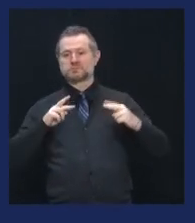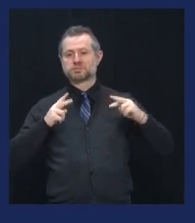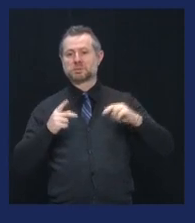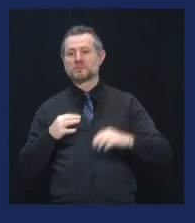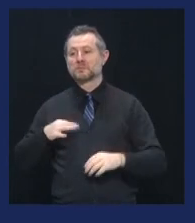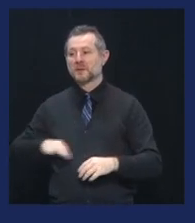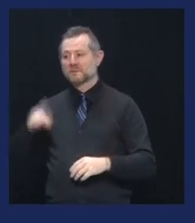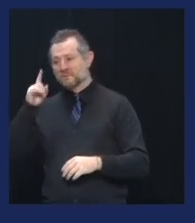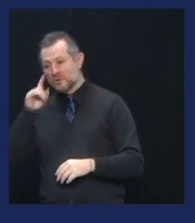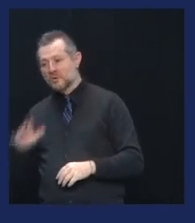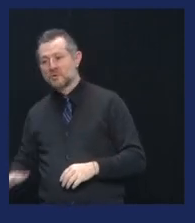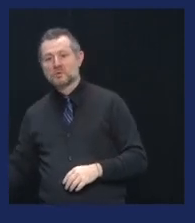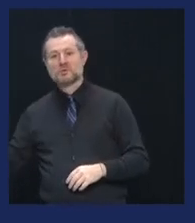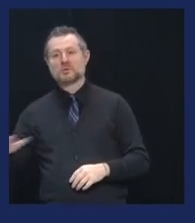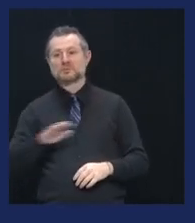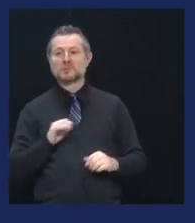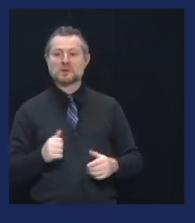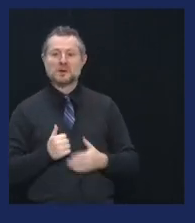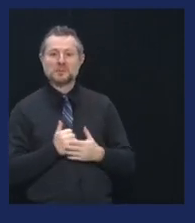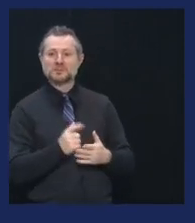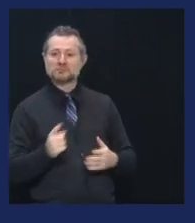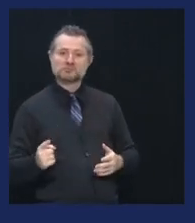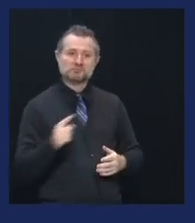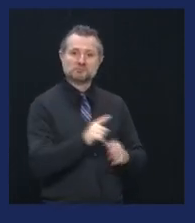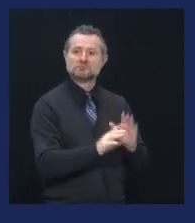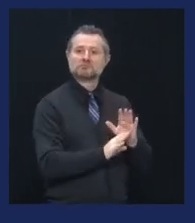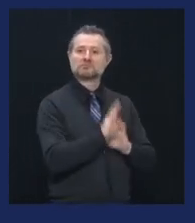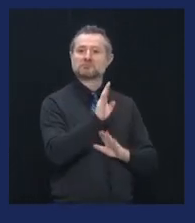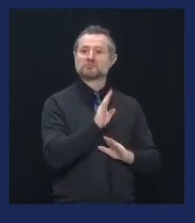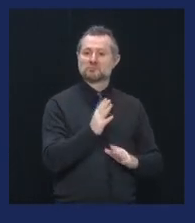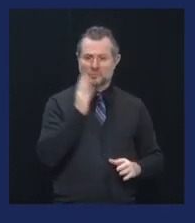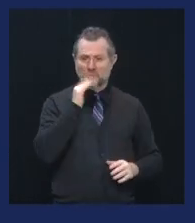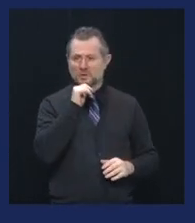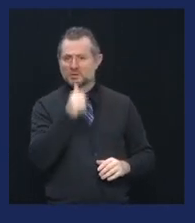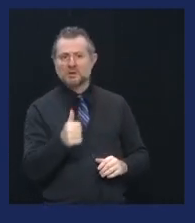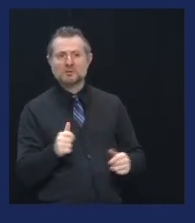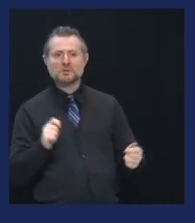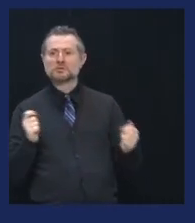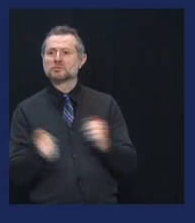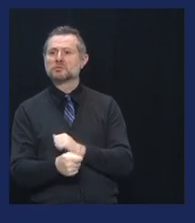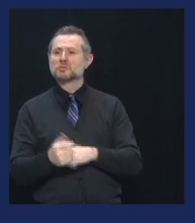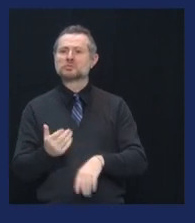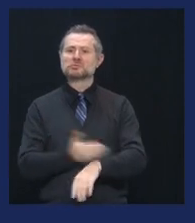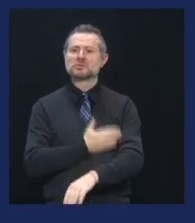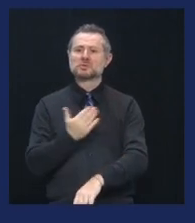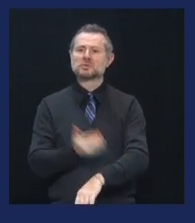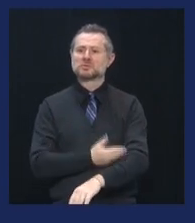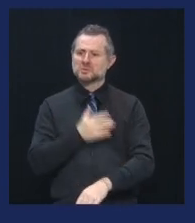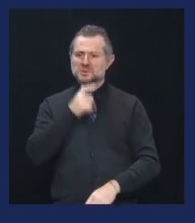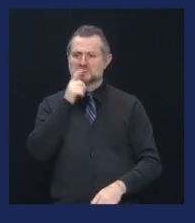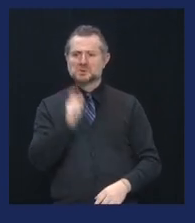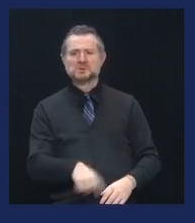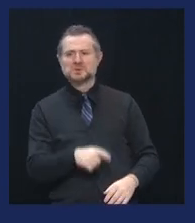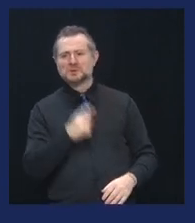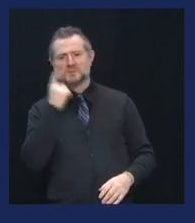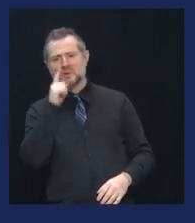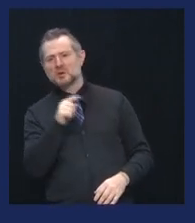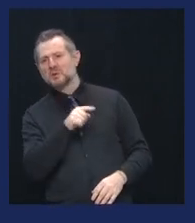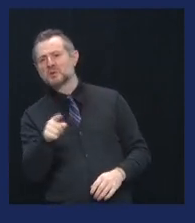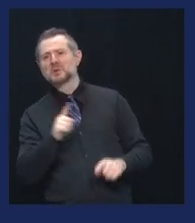them commercially viable. Why not convert unneeded commercial space into affordable